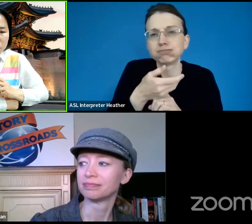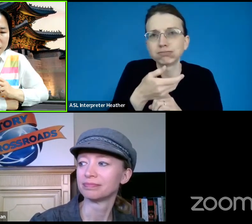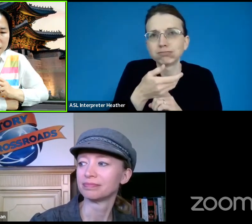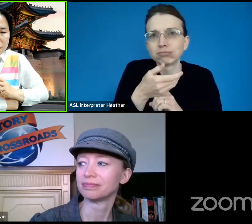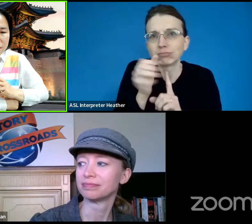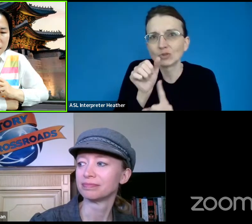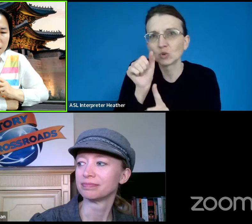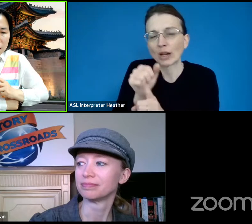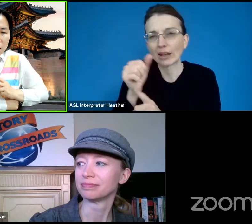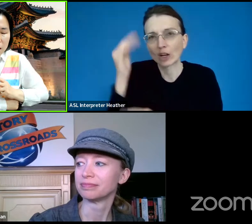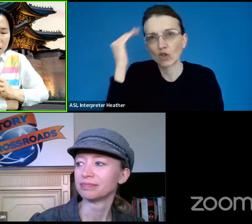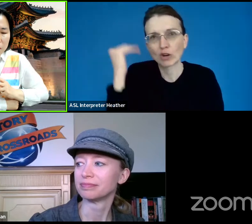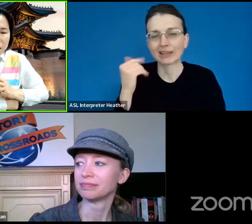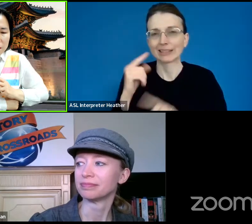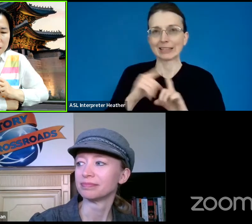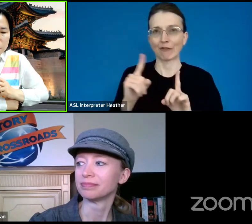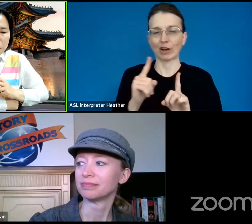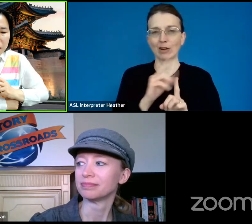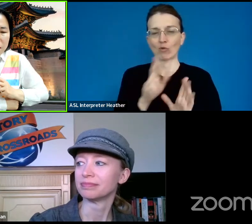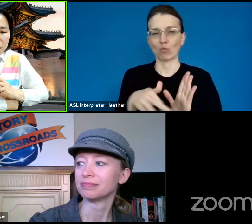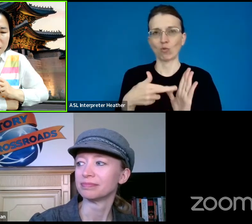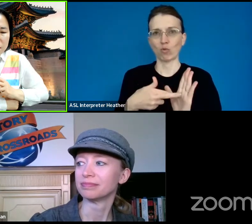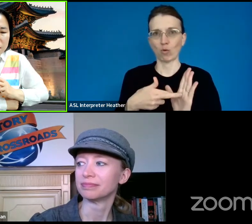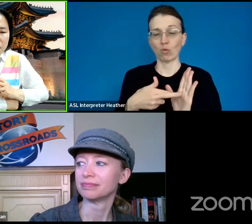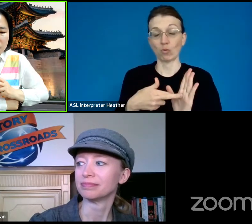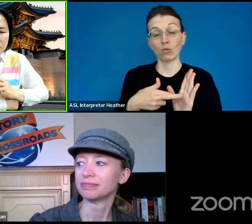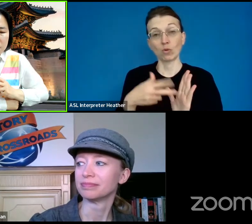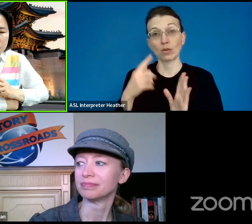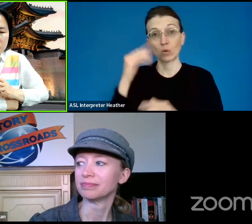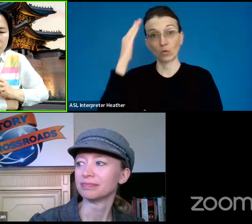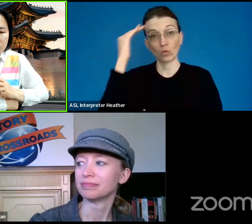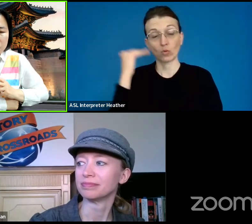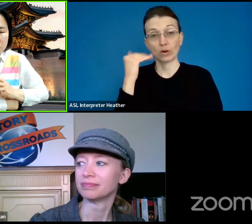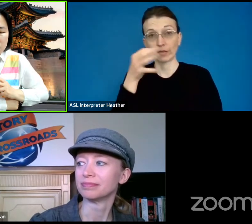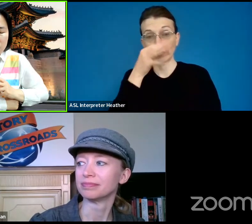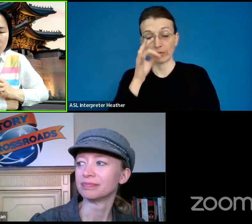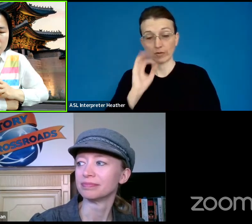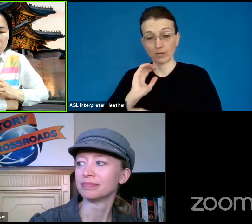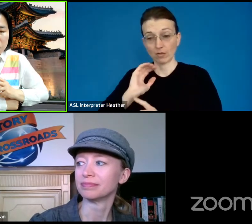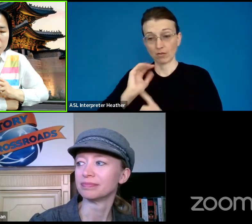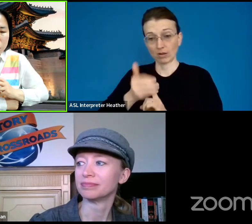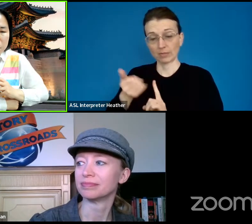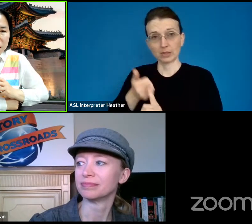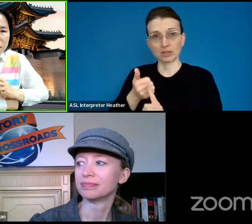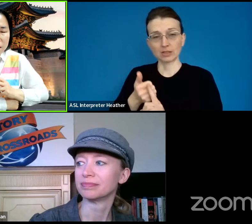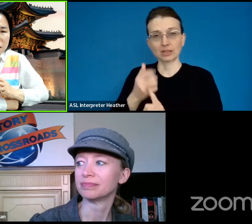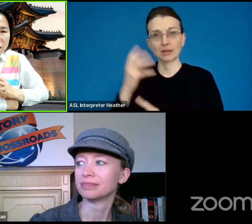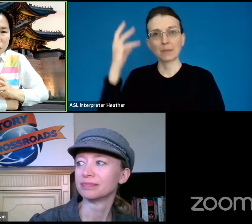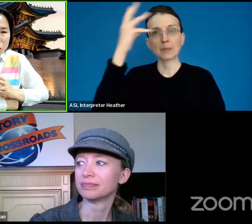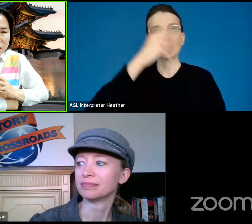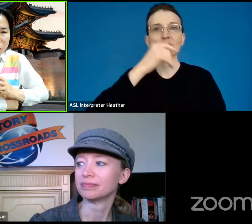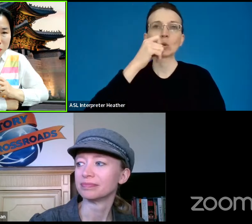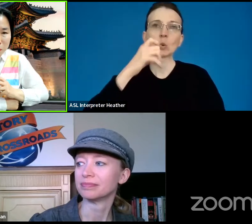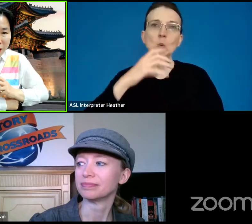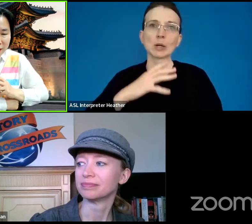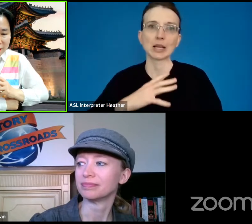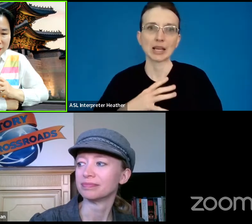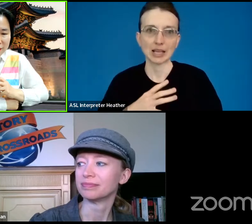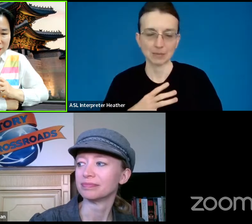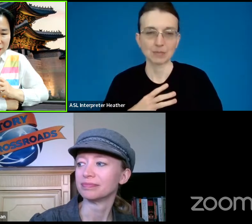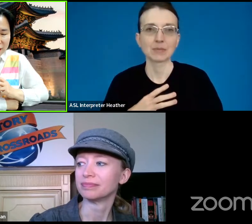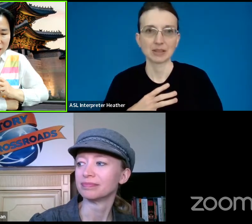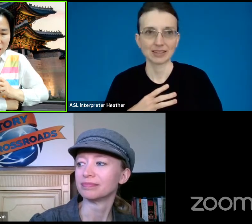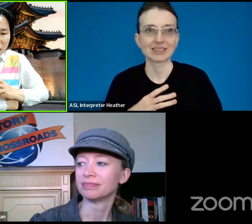Korean folktales, foxes mainly disguise themselves as beautiful women seducing good